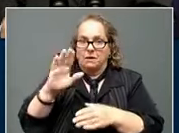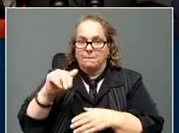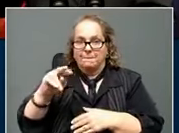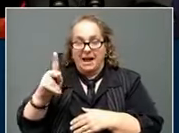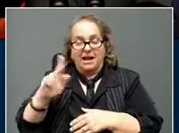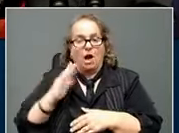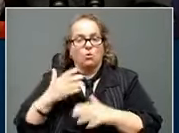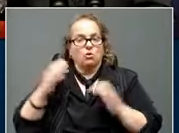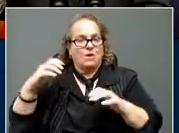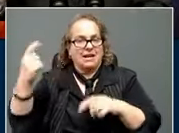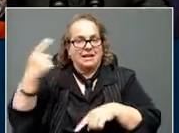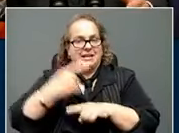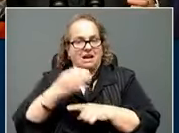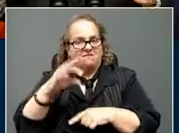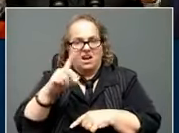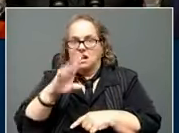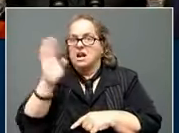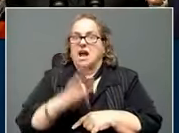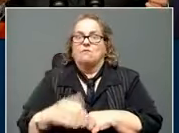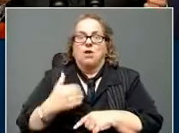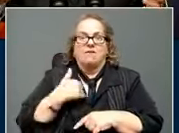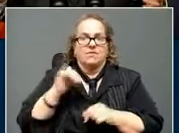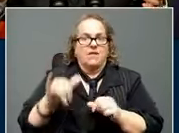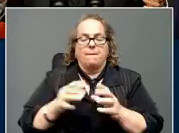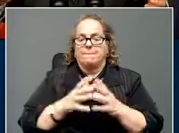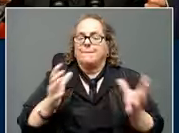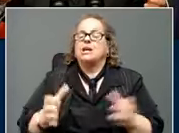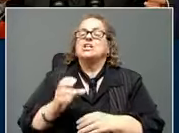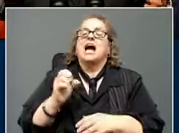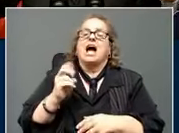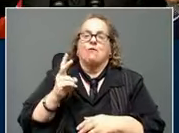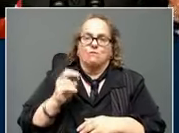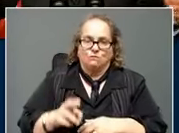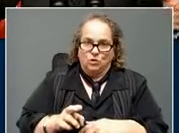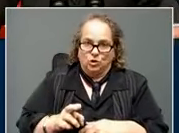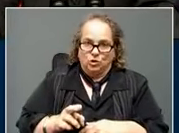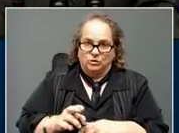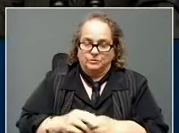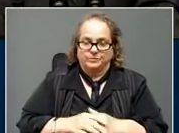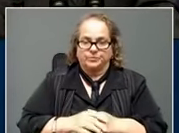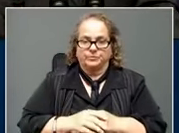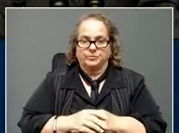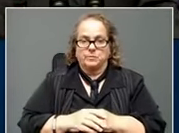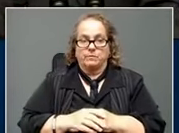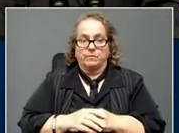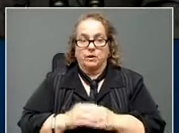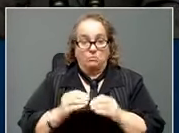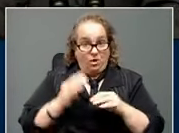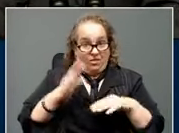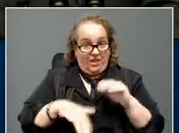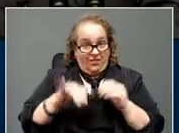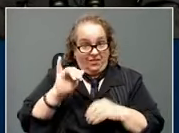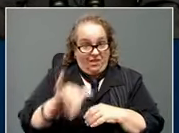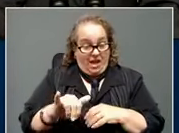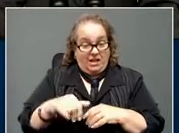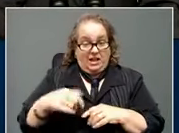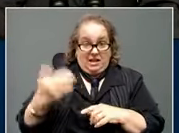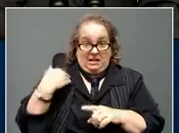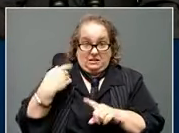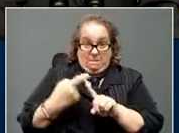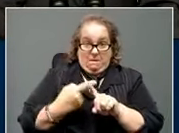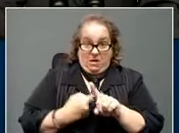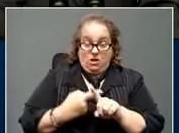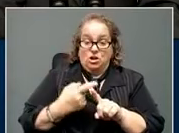close in terms of actual dollars or a percentage of the budget. More than that, this last month, general fund